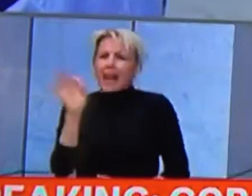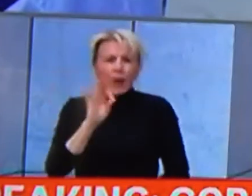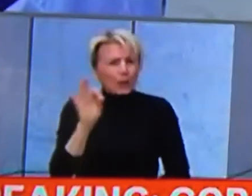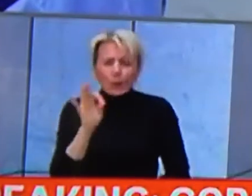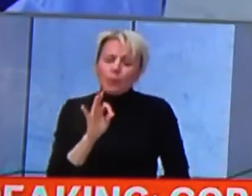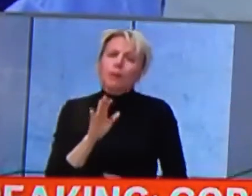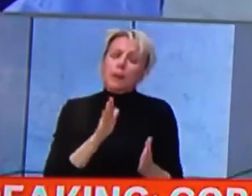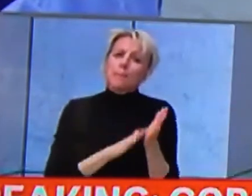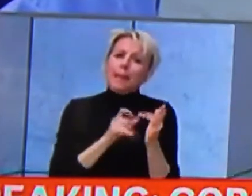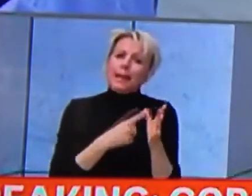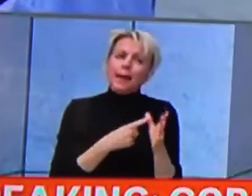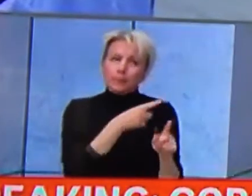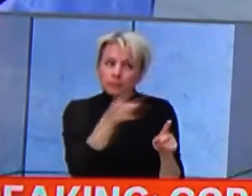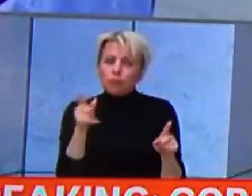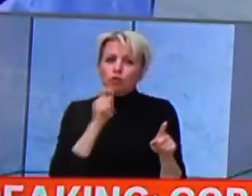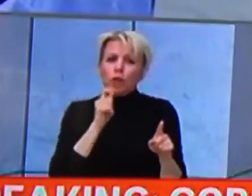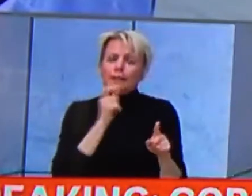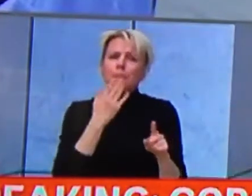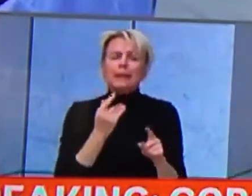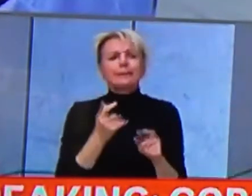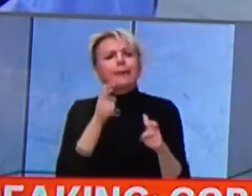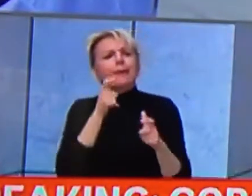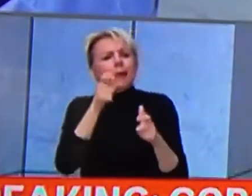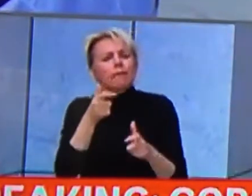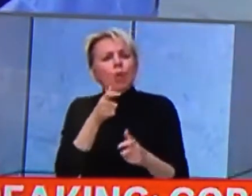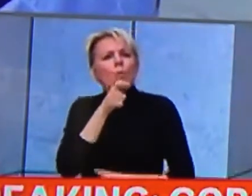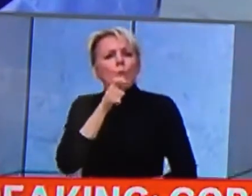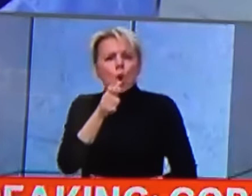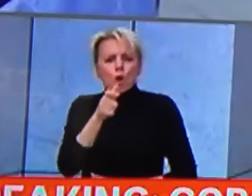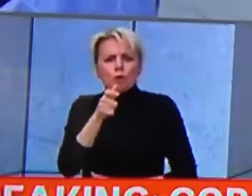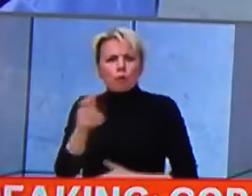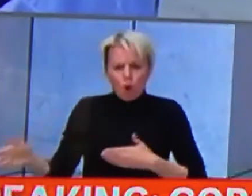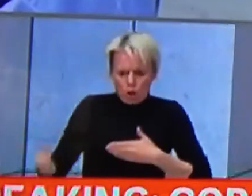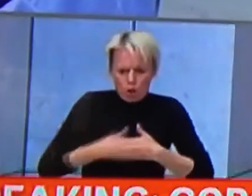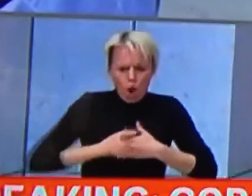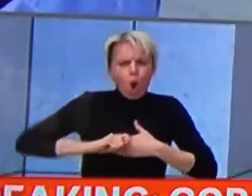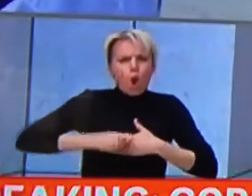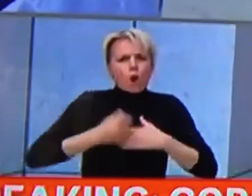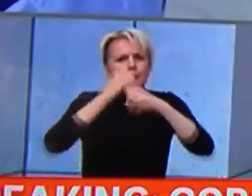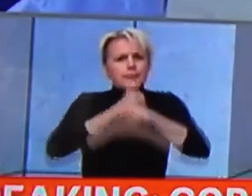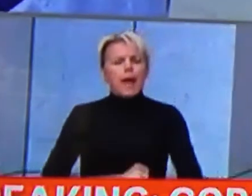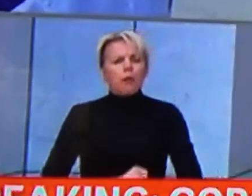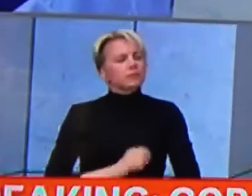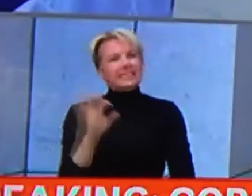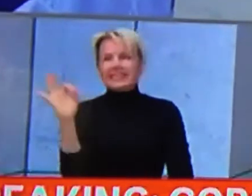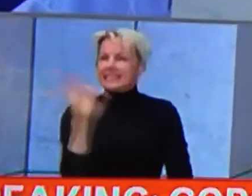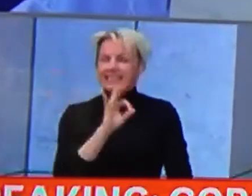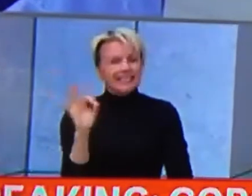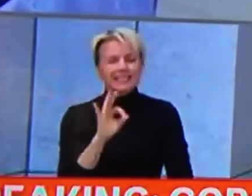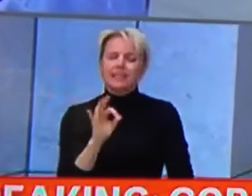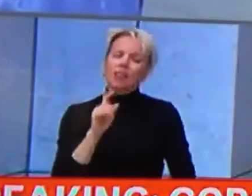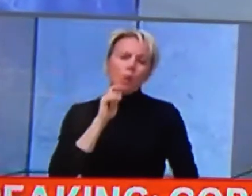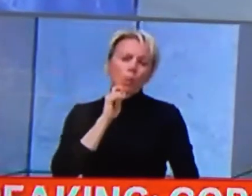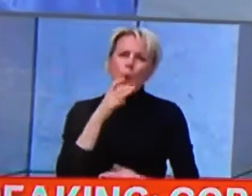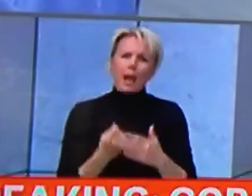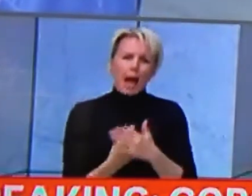the media against using the word lockdown, because I think it does create unnecessary anxiety, because that is not an arrangement that is actually